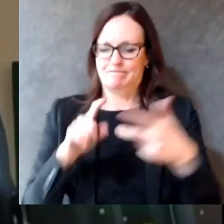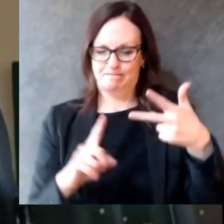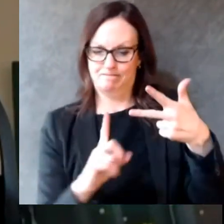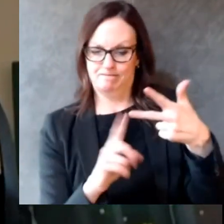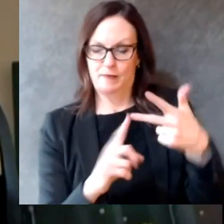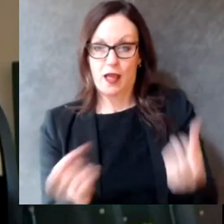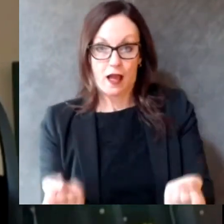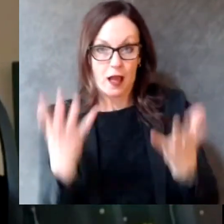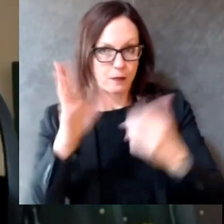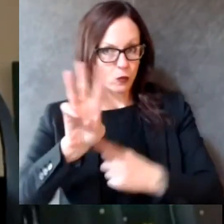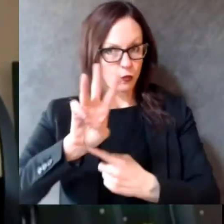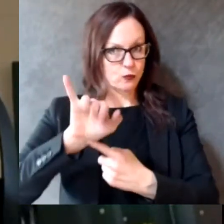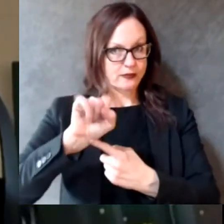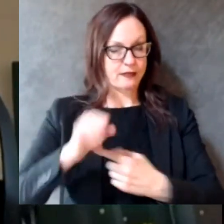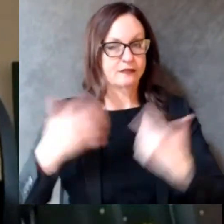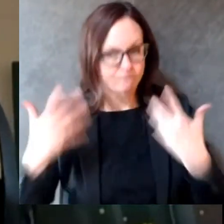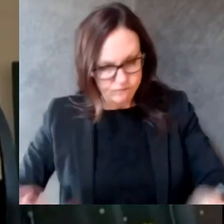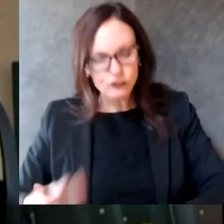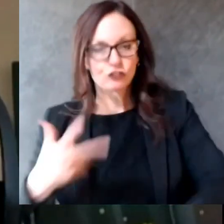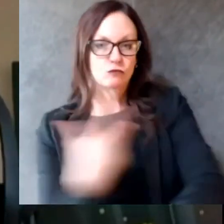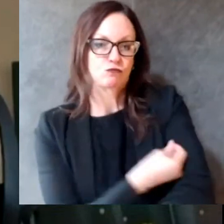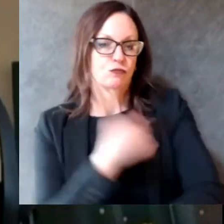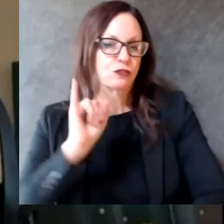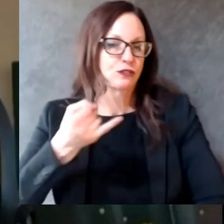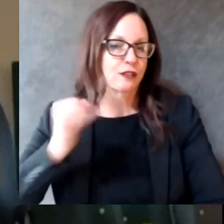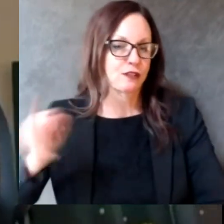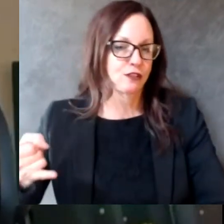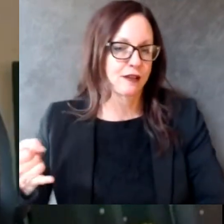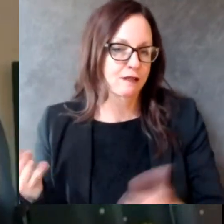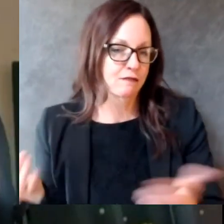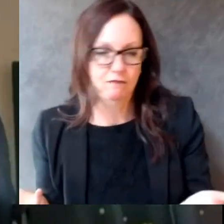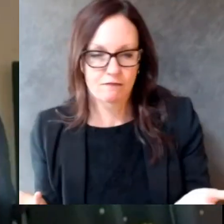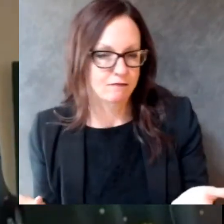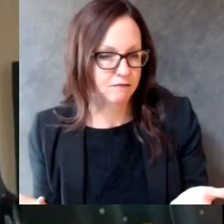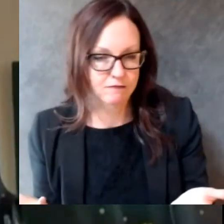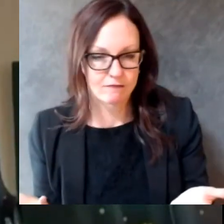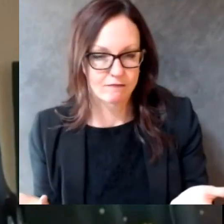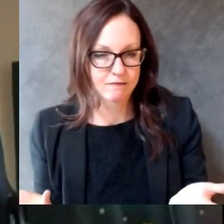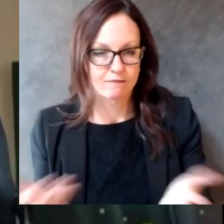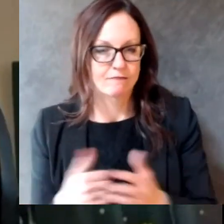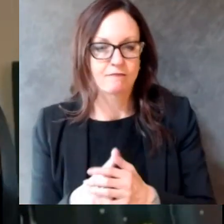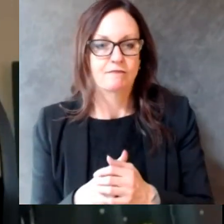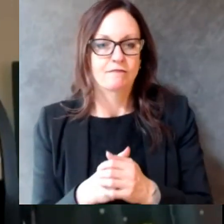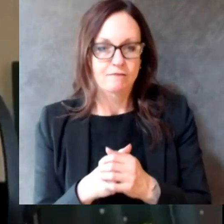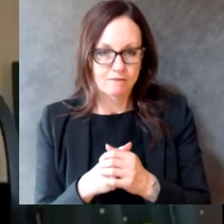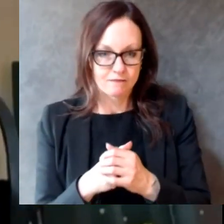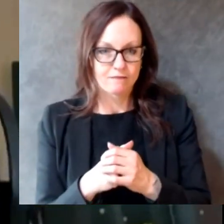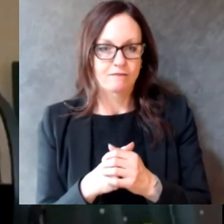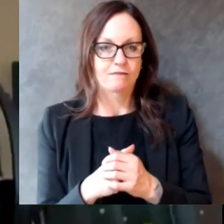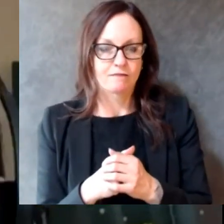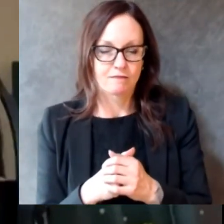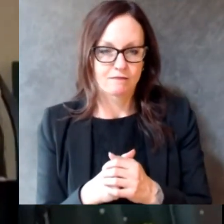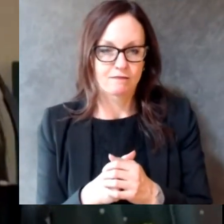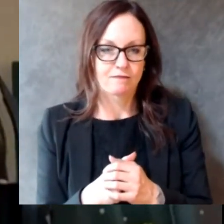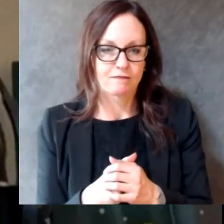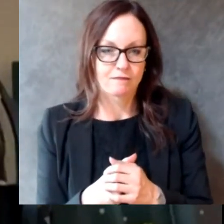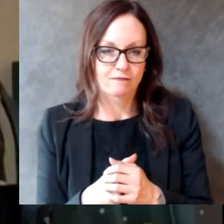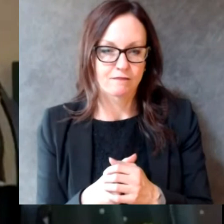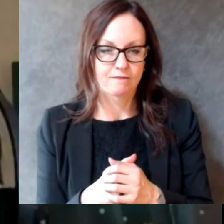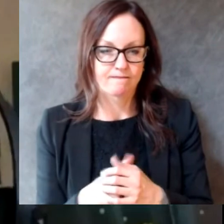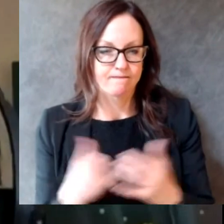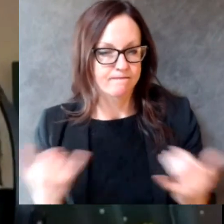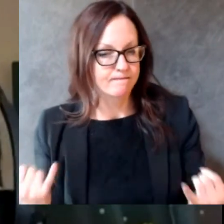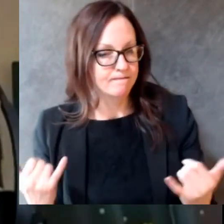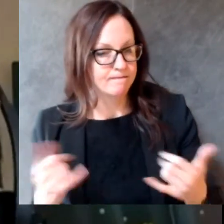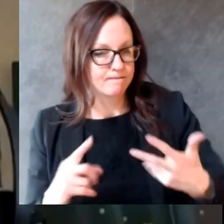are starting to administer, is we're seeing around 1,000 doses a day are being